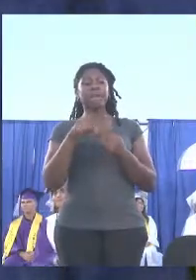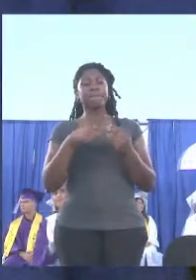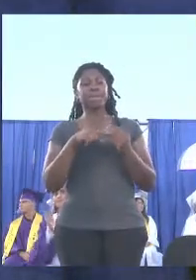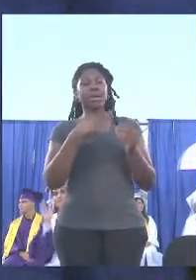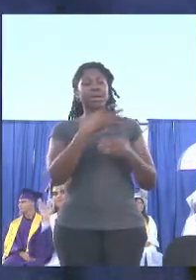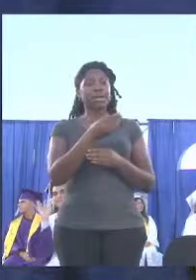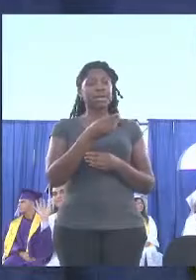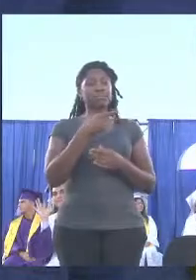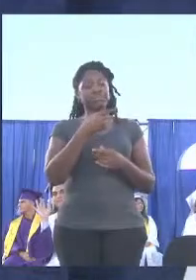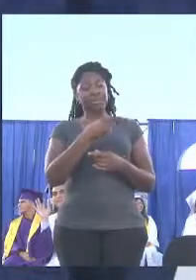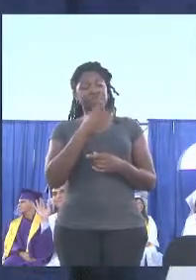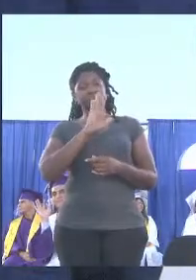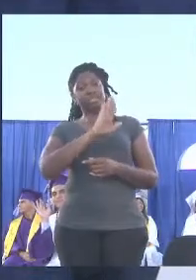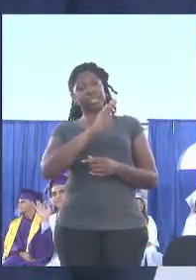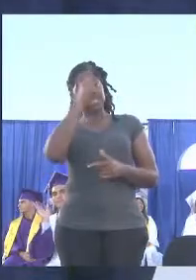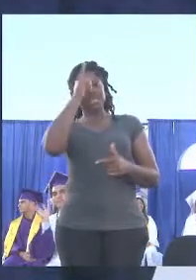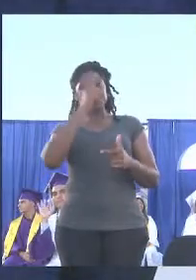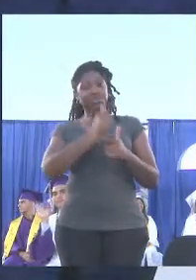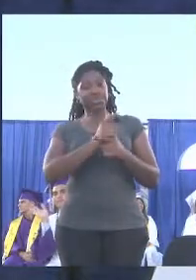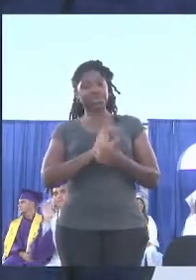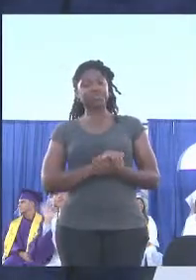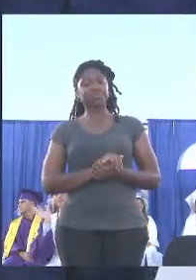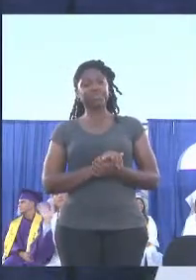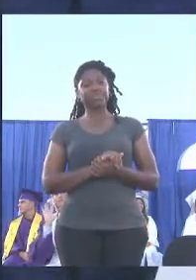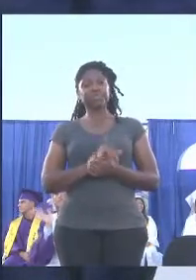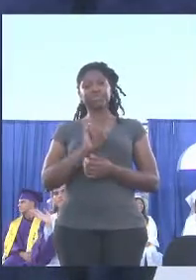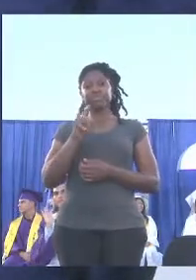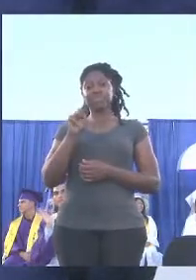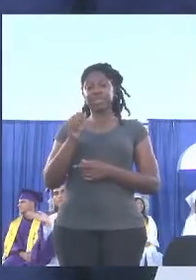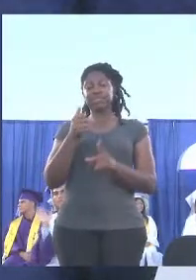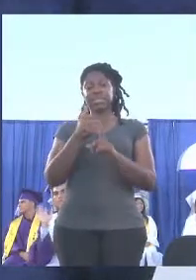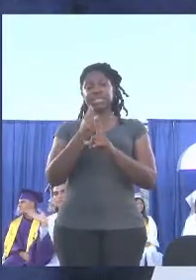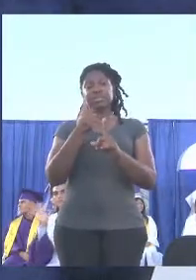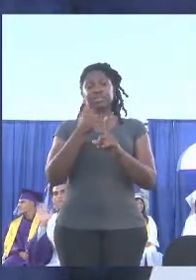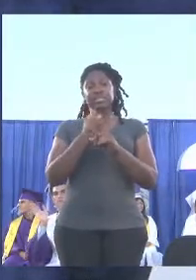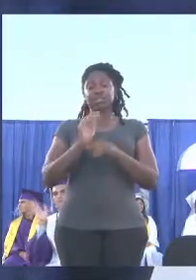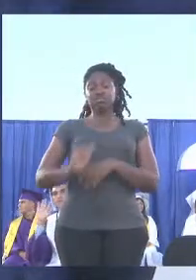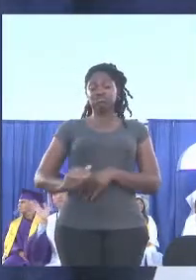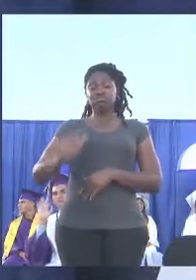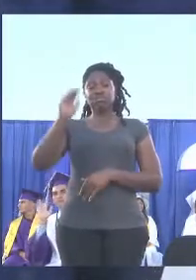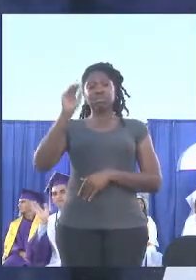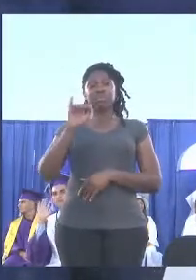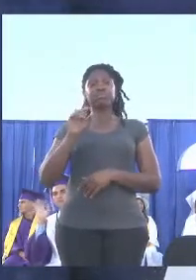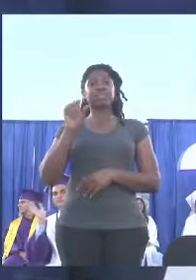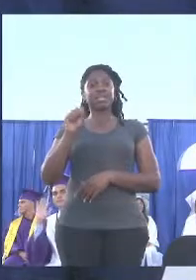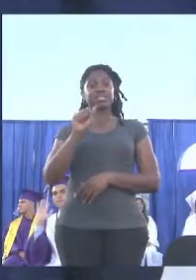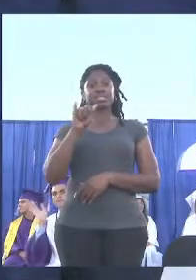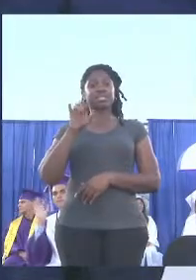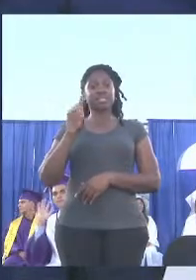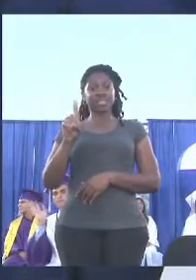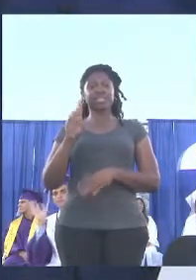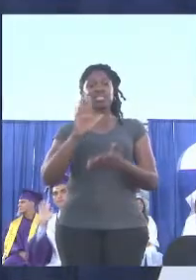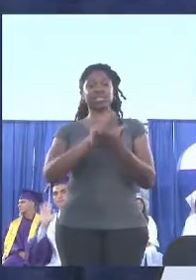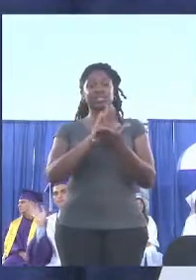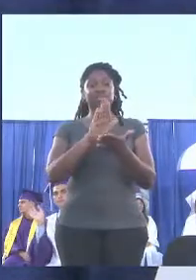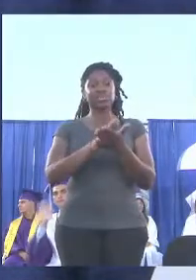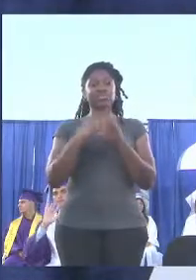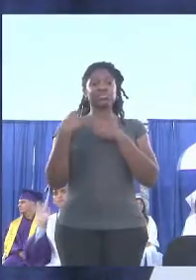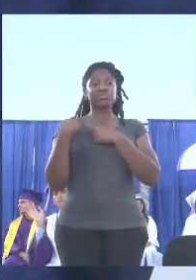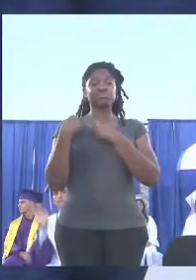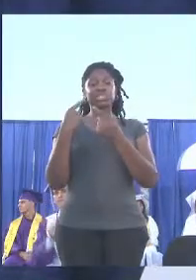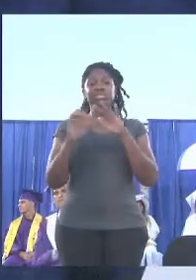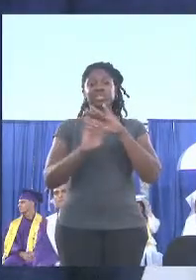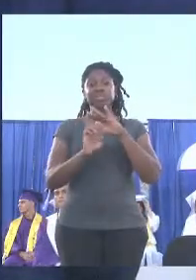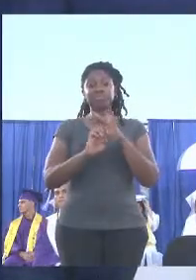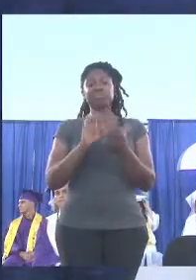Ernest Rufo. Ivan is a proud product of SAISD, having been in the district since he